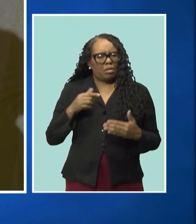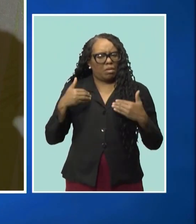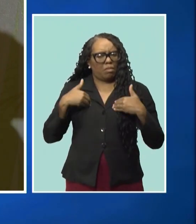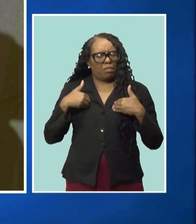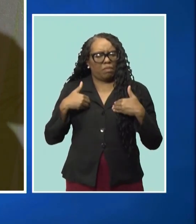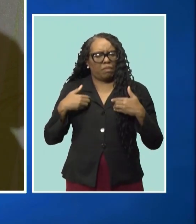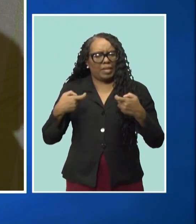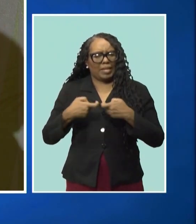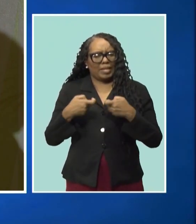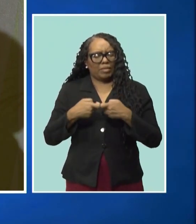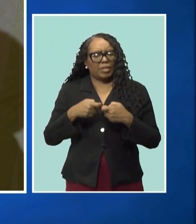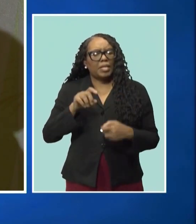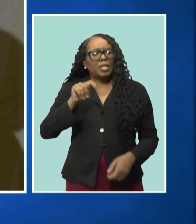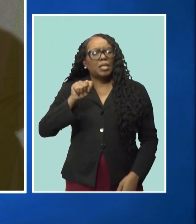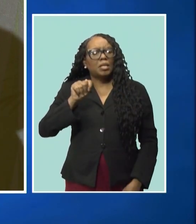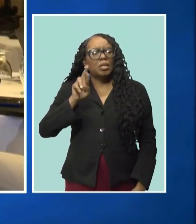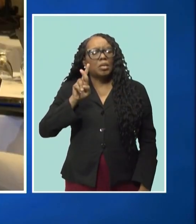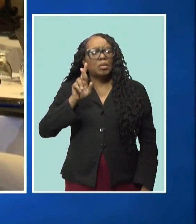So it's really